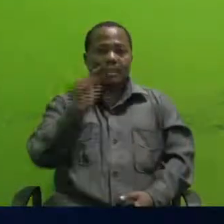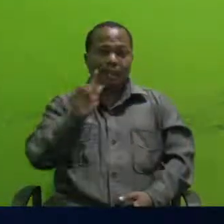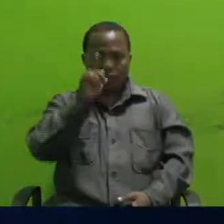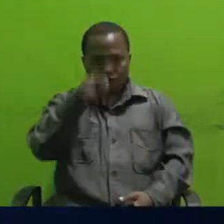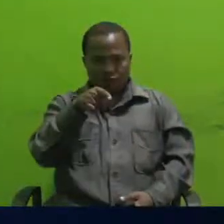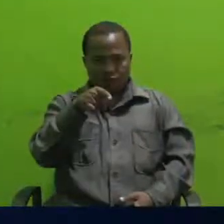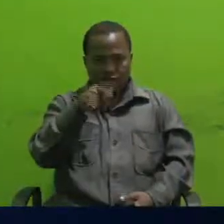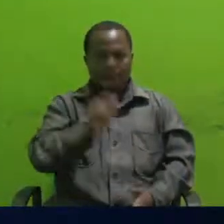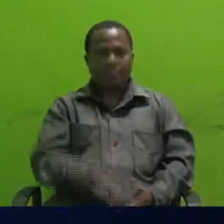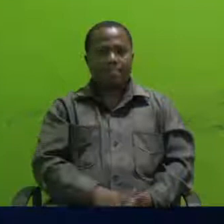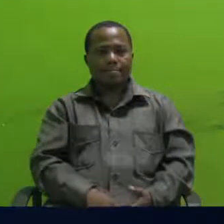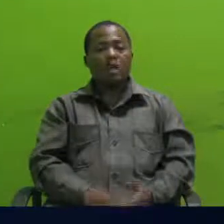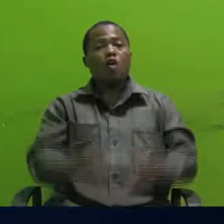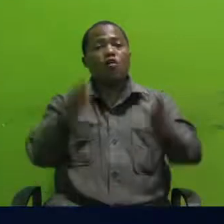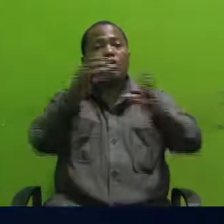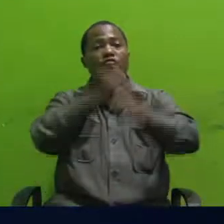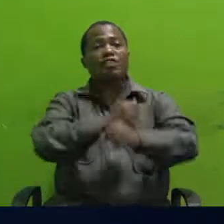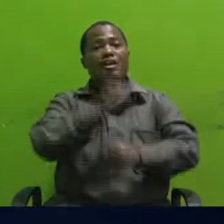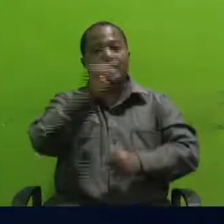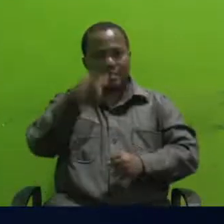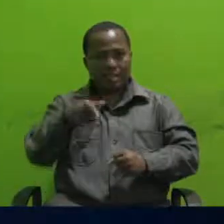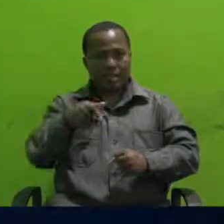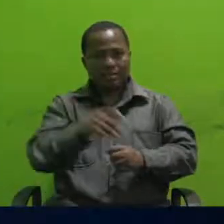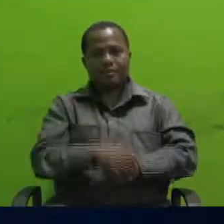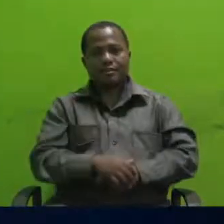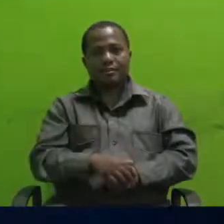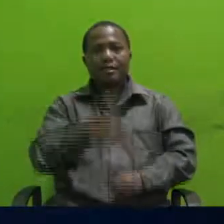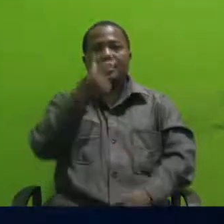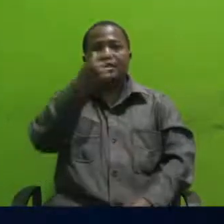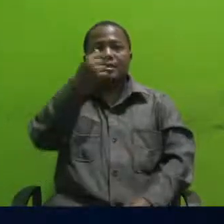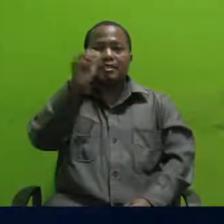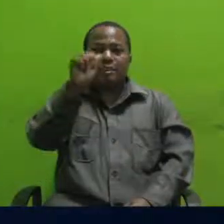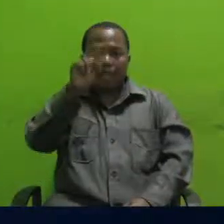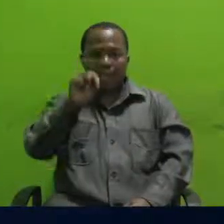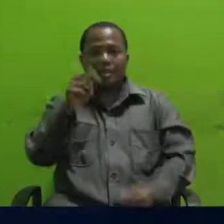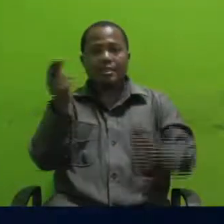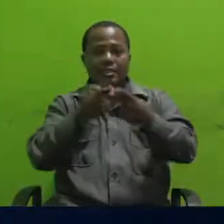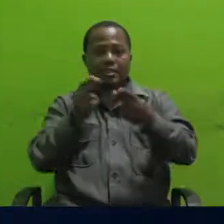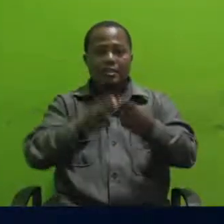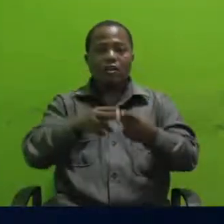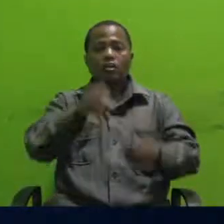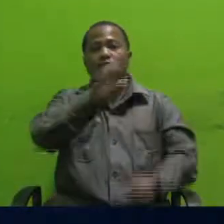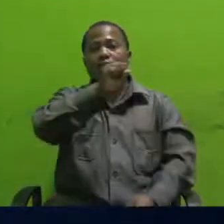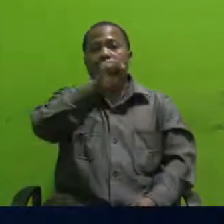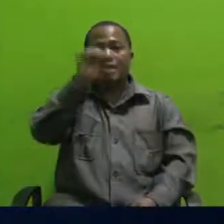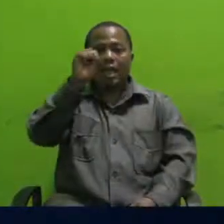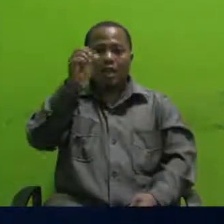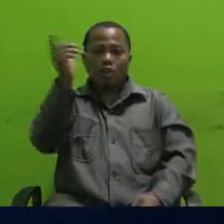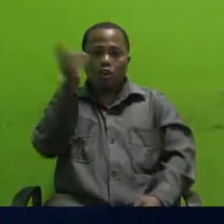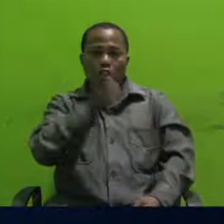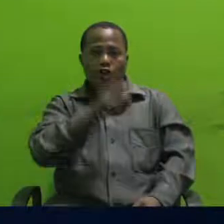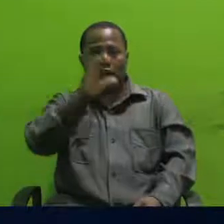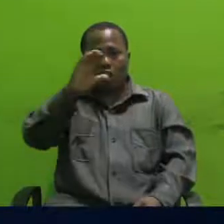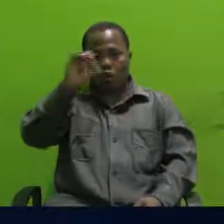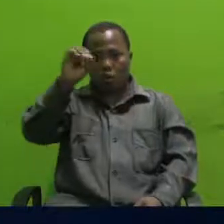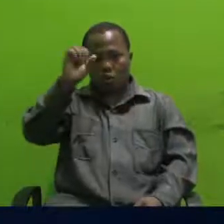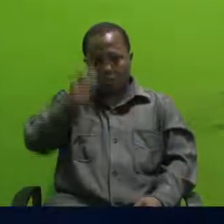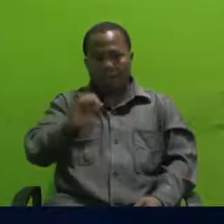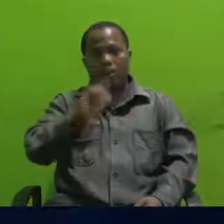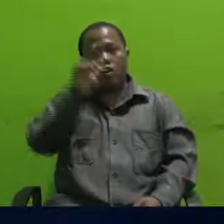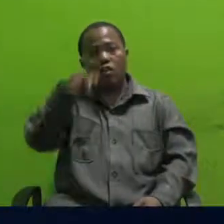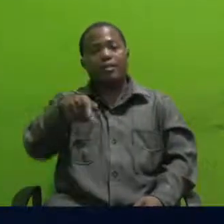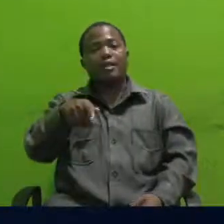Therefore, we found that tan of an angle is equal to sine over cosine of